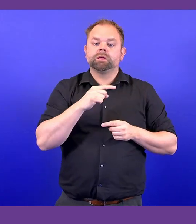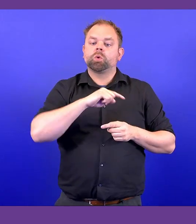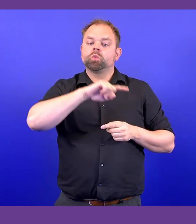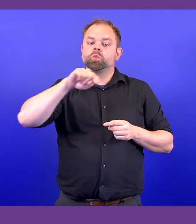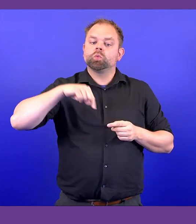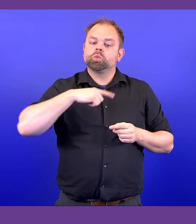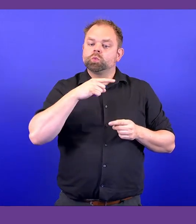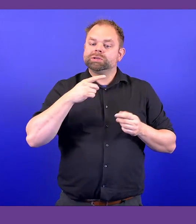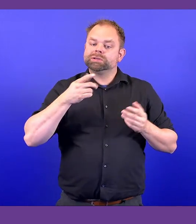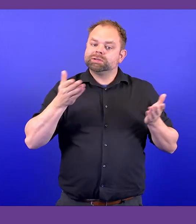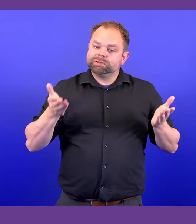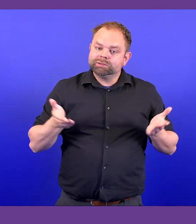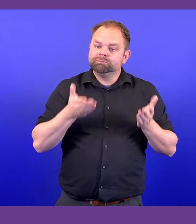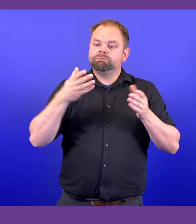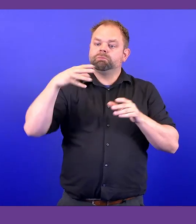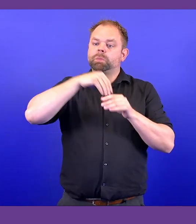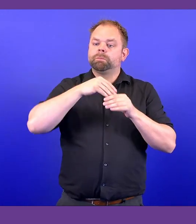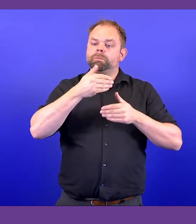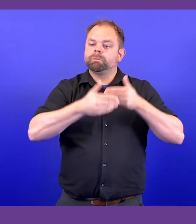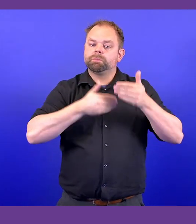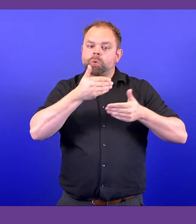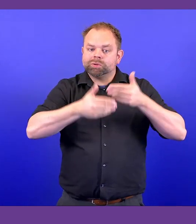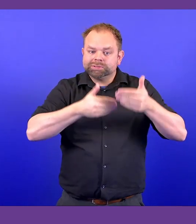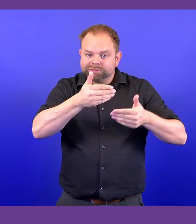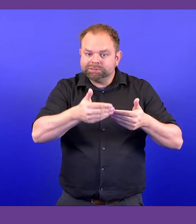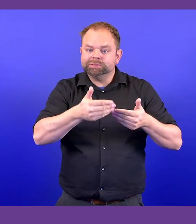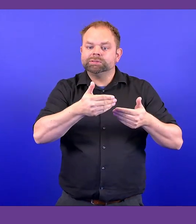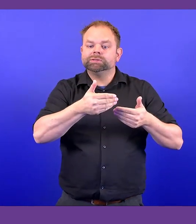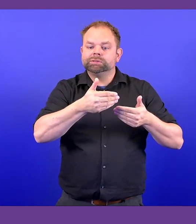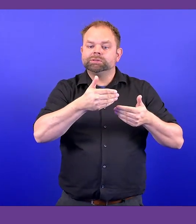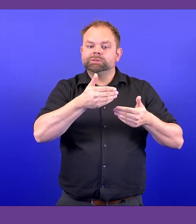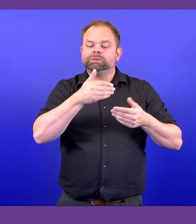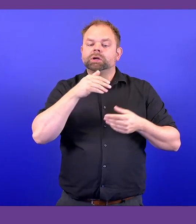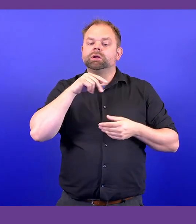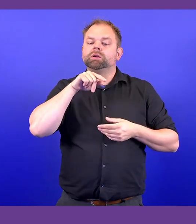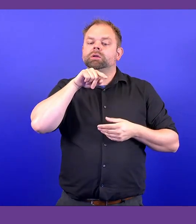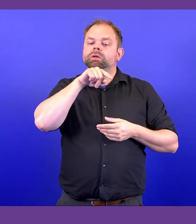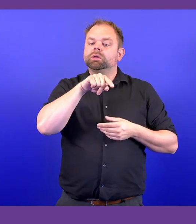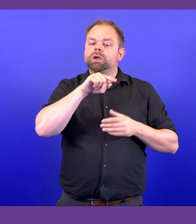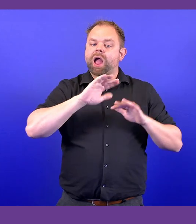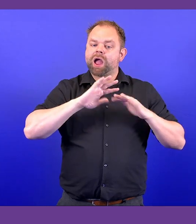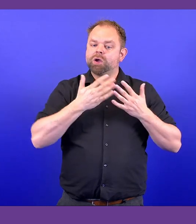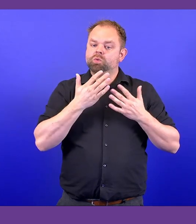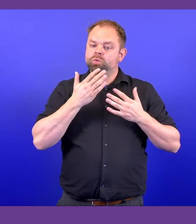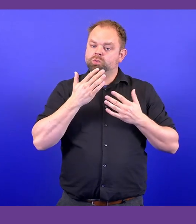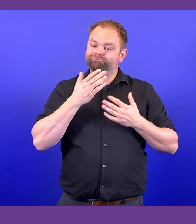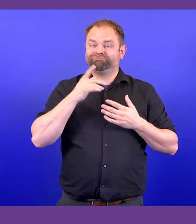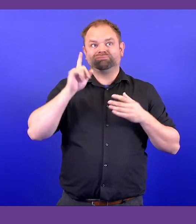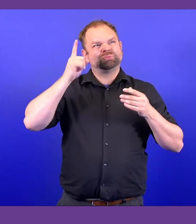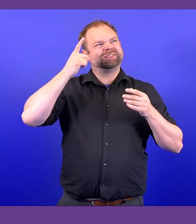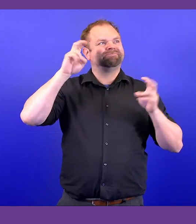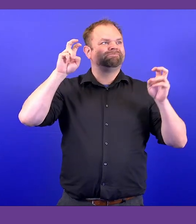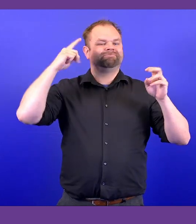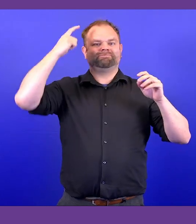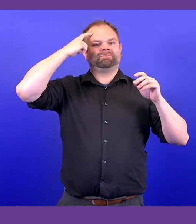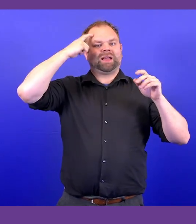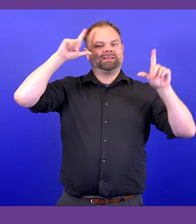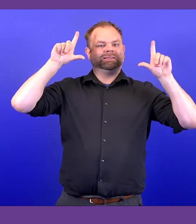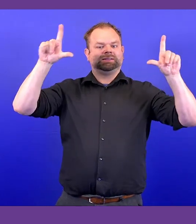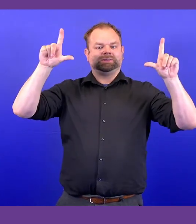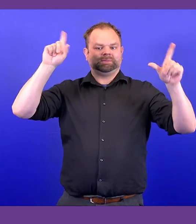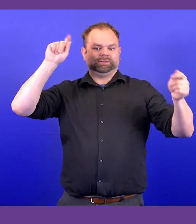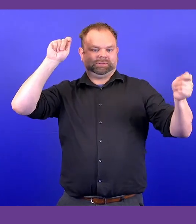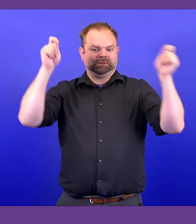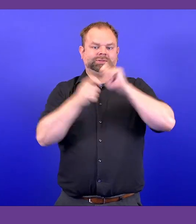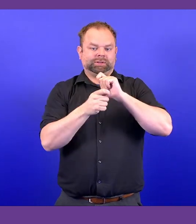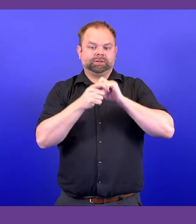this, just to have the mindset of inclusivity. I don't feel like an expert on these aspects more, of course I could not, but